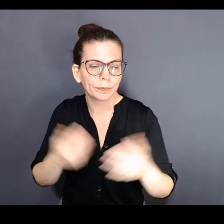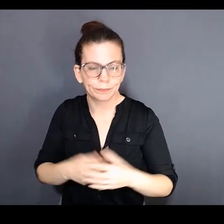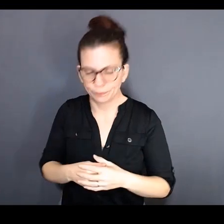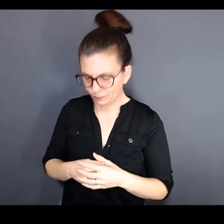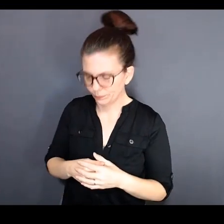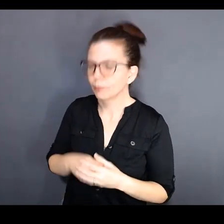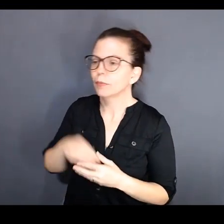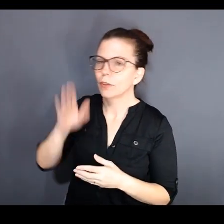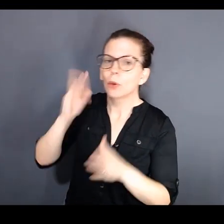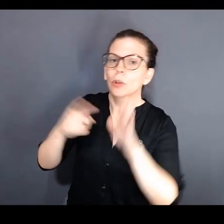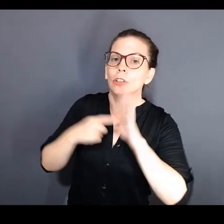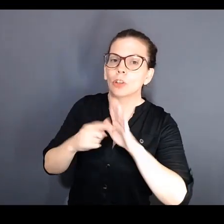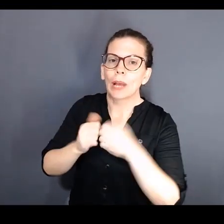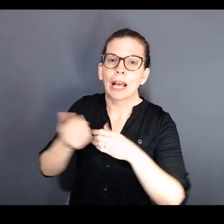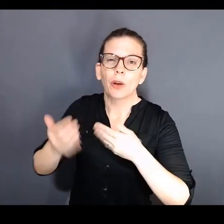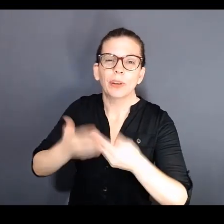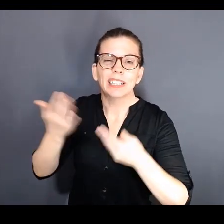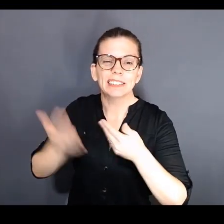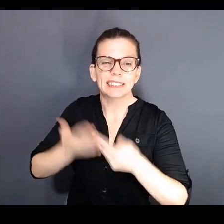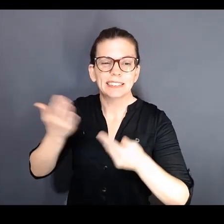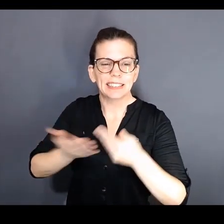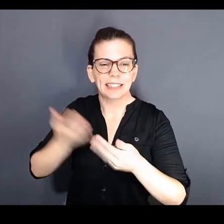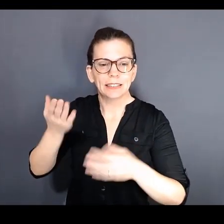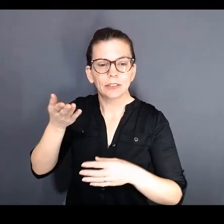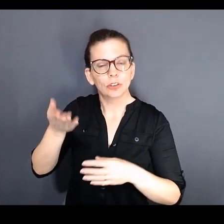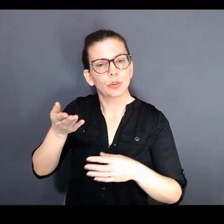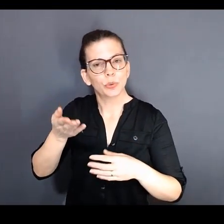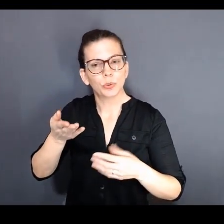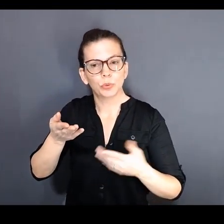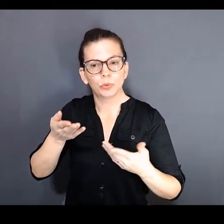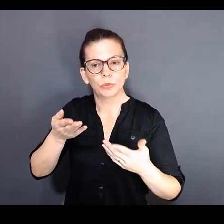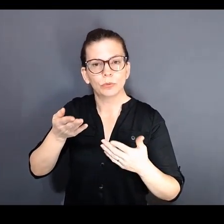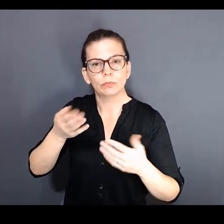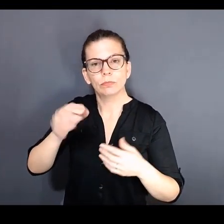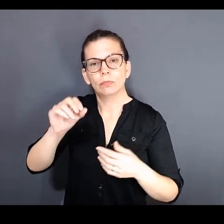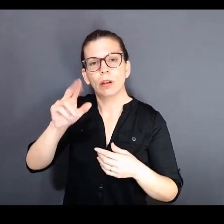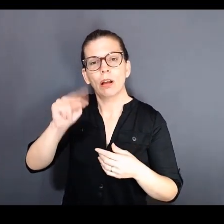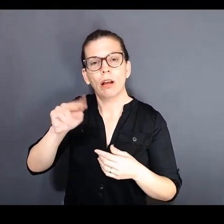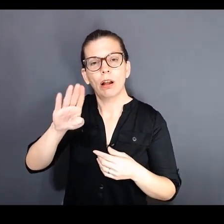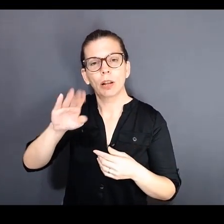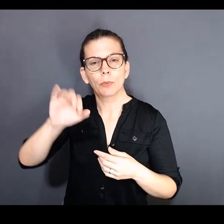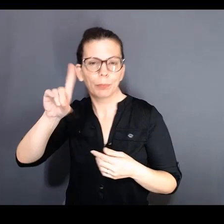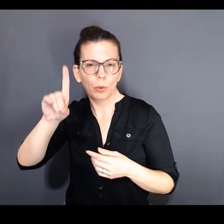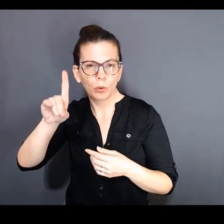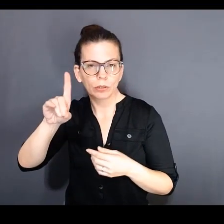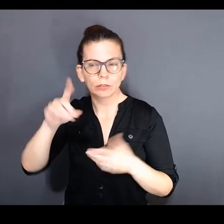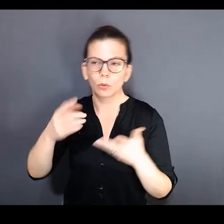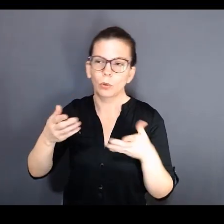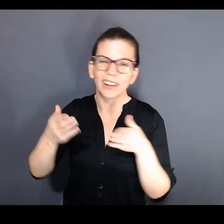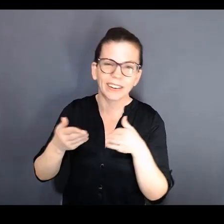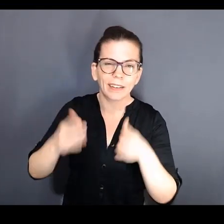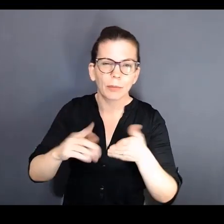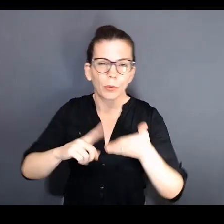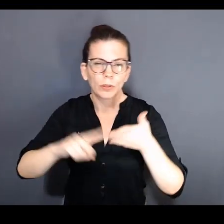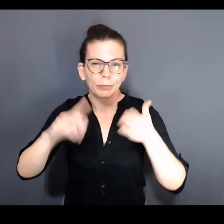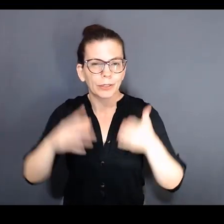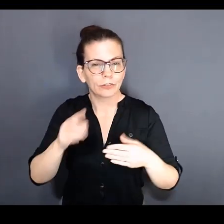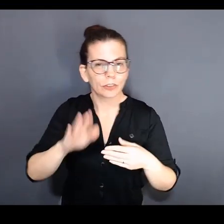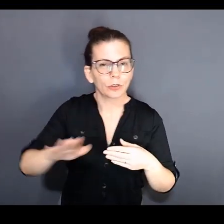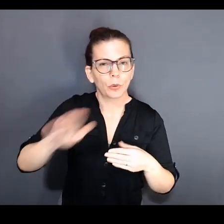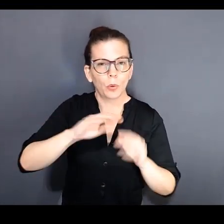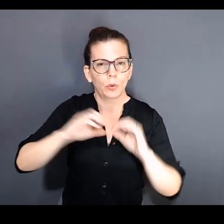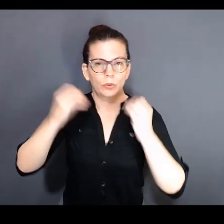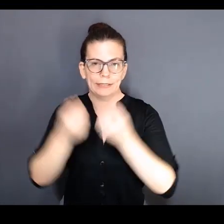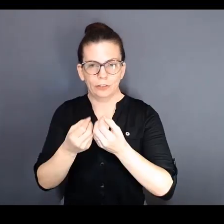show us? So I'm going to show you how easy is it to essentially onboard into or